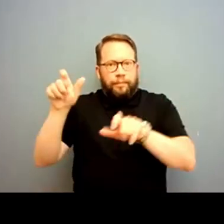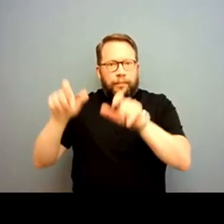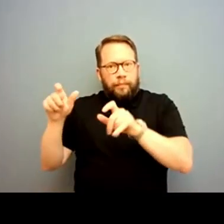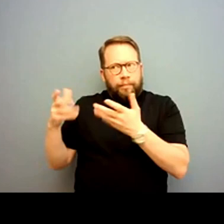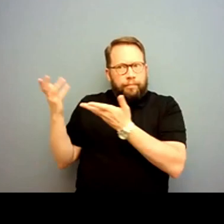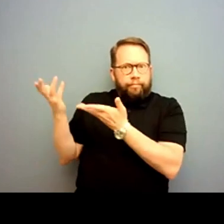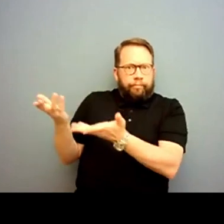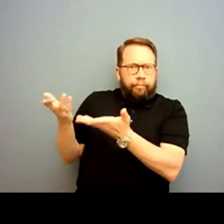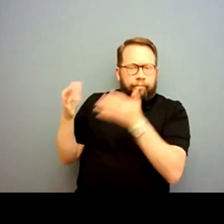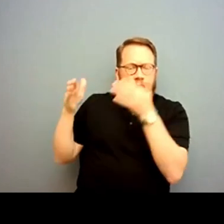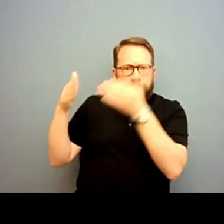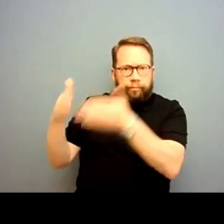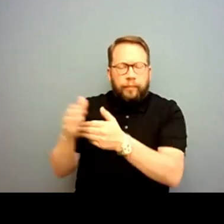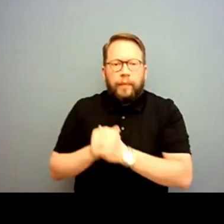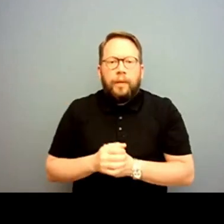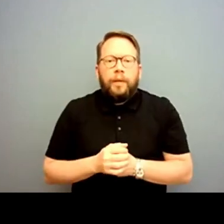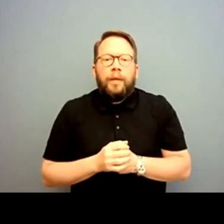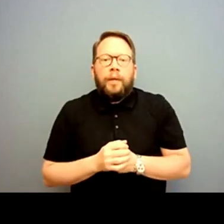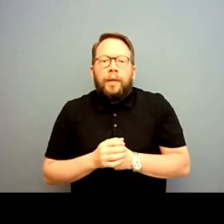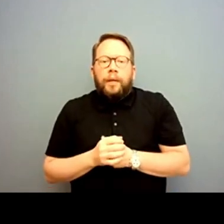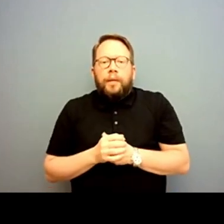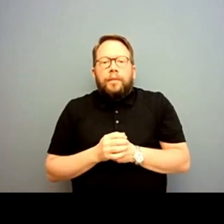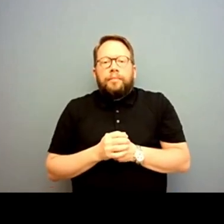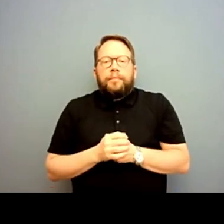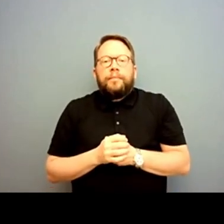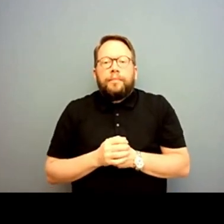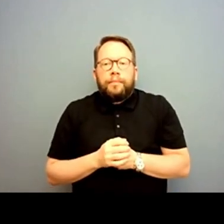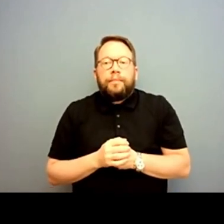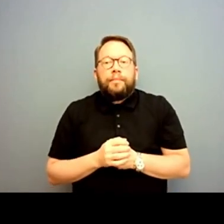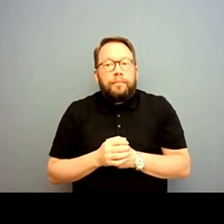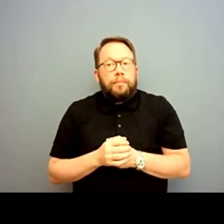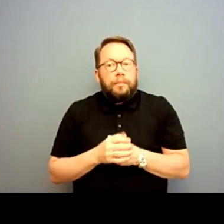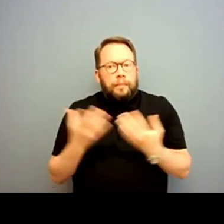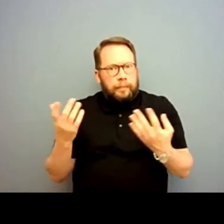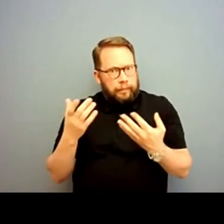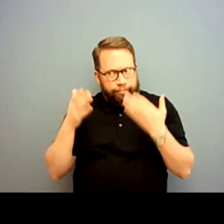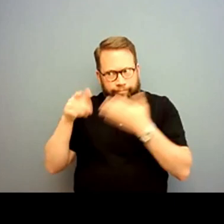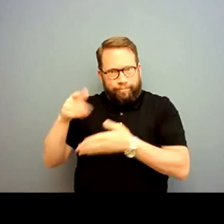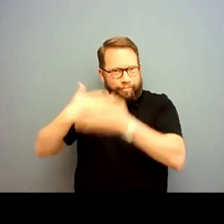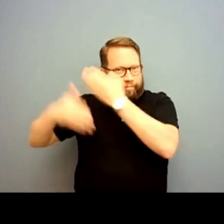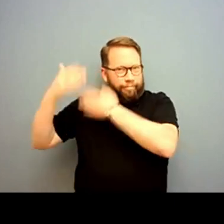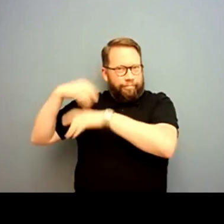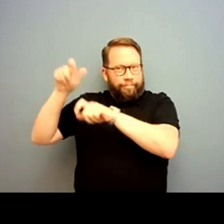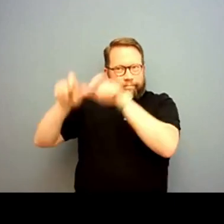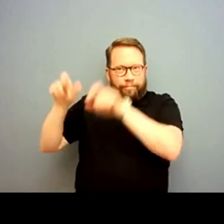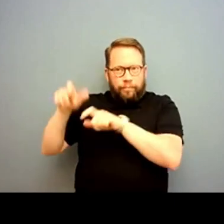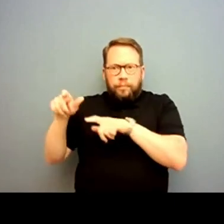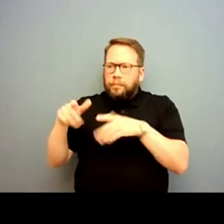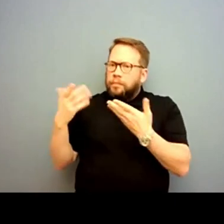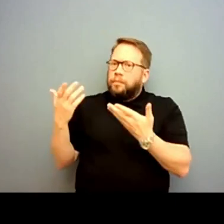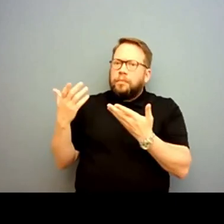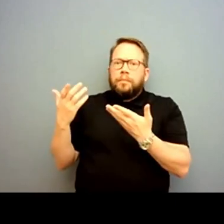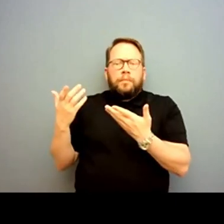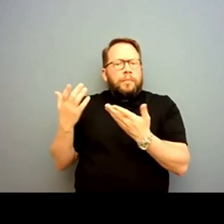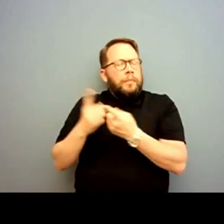and a different attitude toward the environment, and its insistence that those who are left furthest